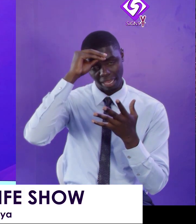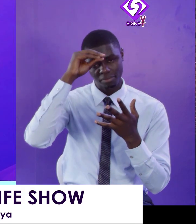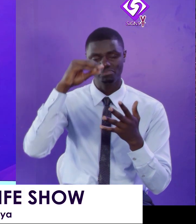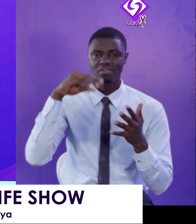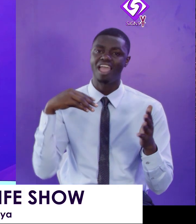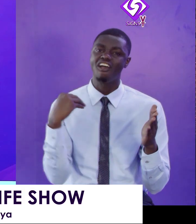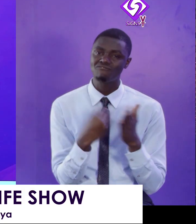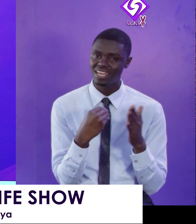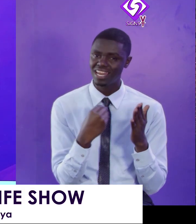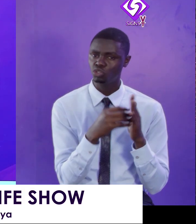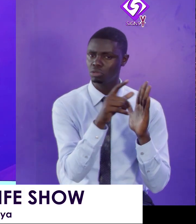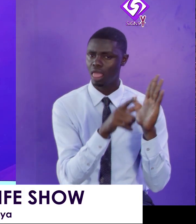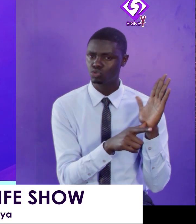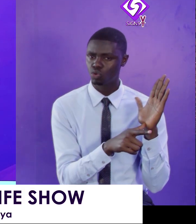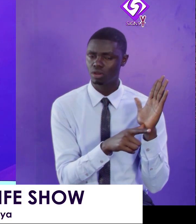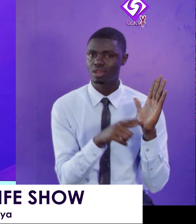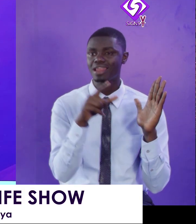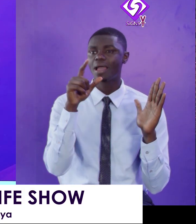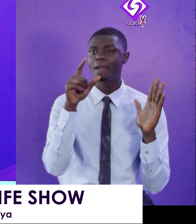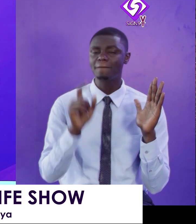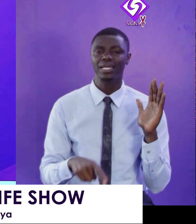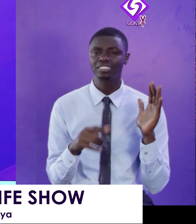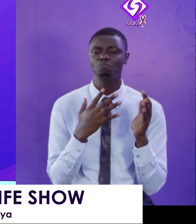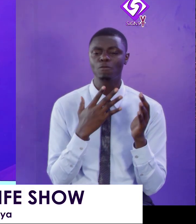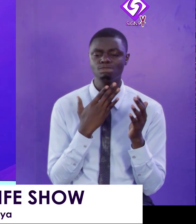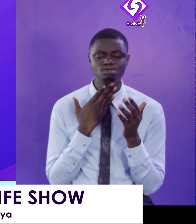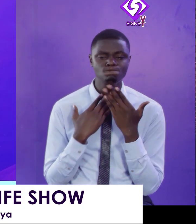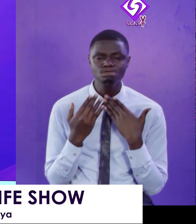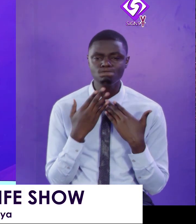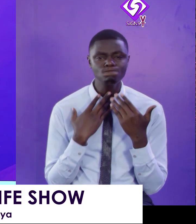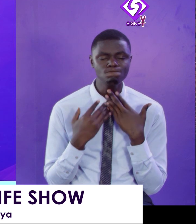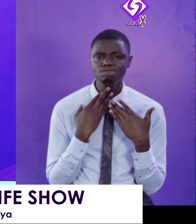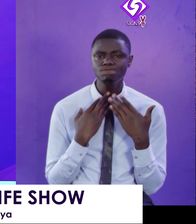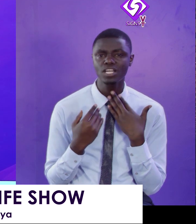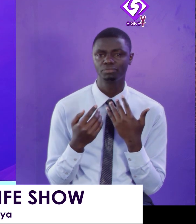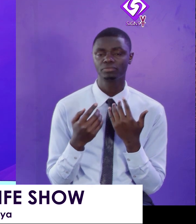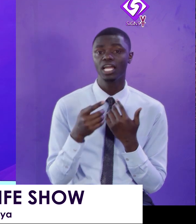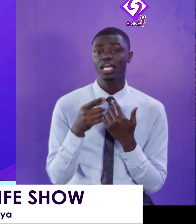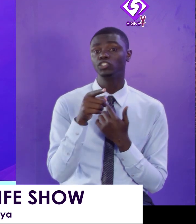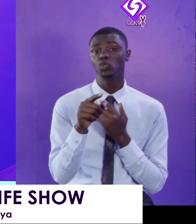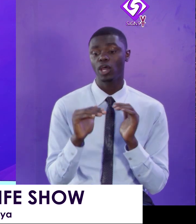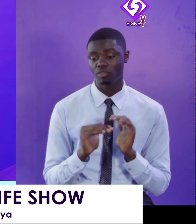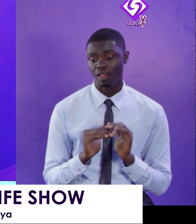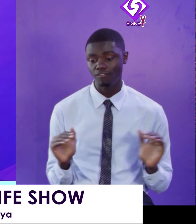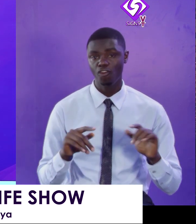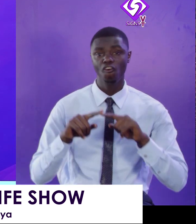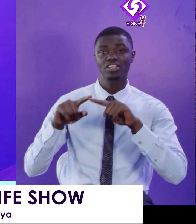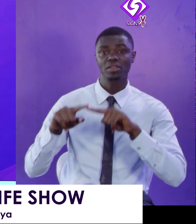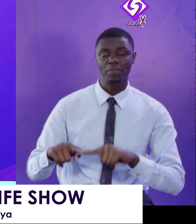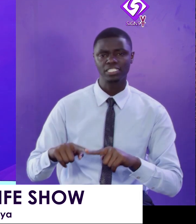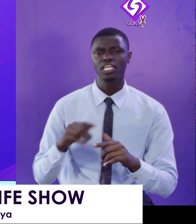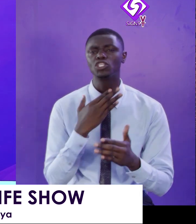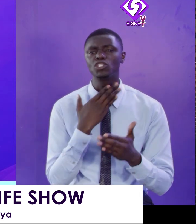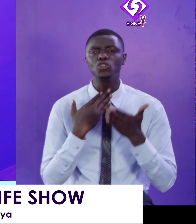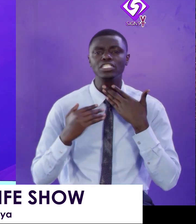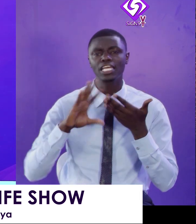financial lessons should be yearned for. As you are on that level of dependency, do you desire to